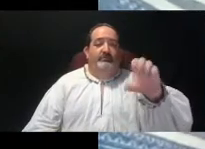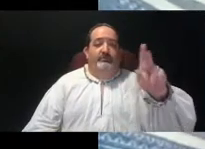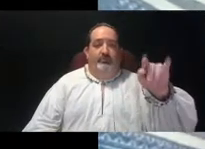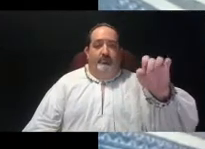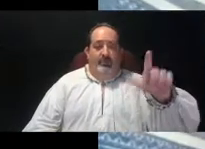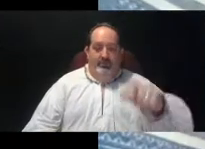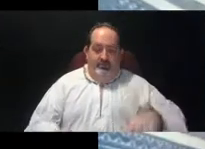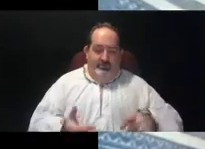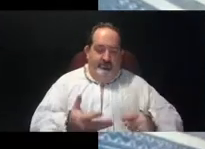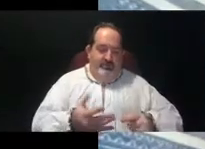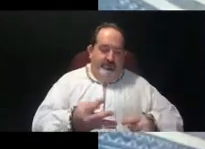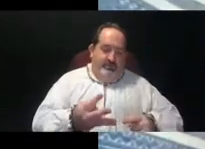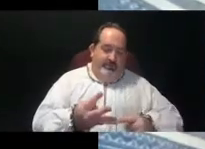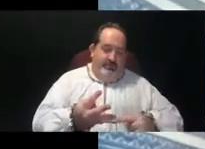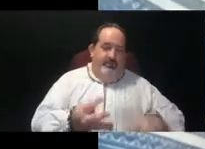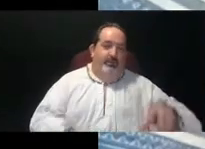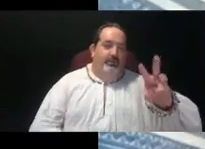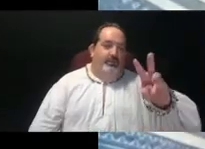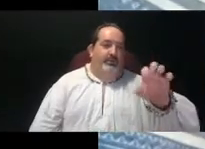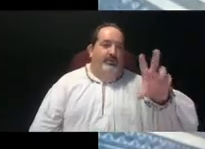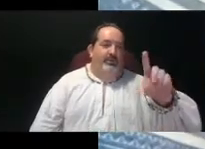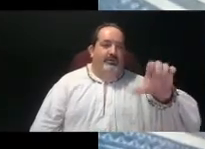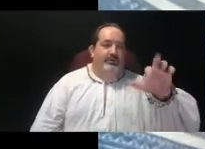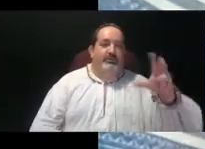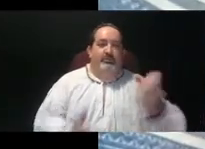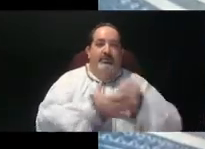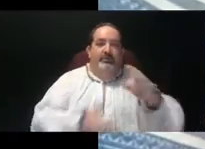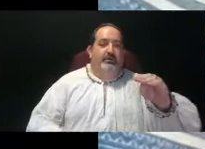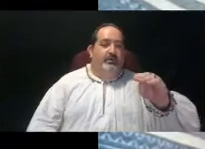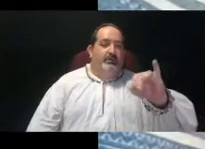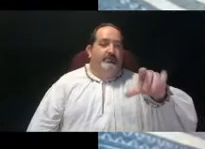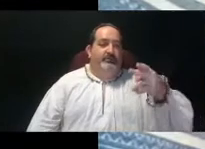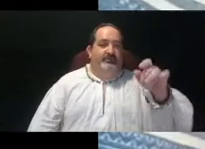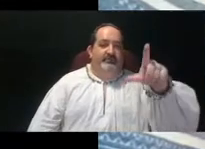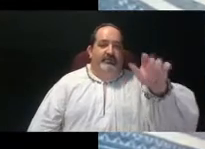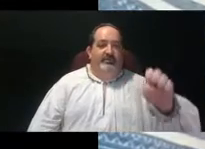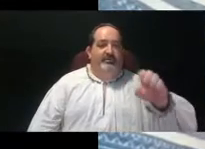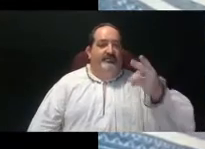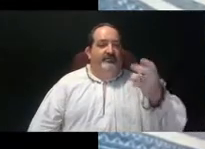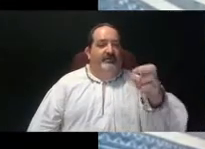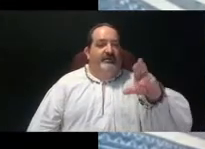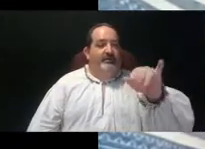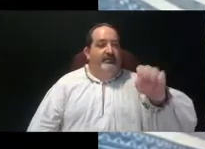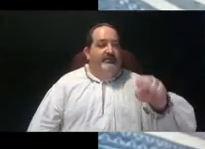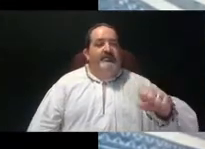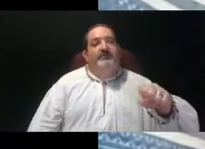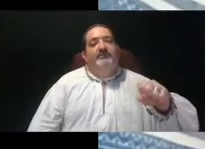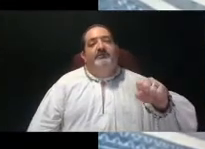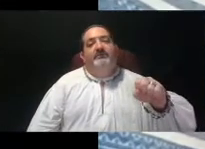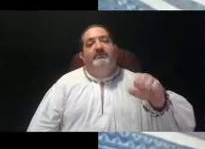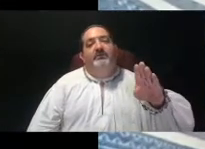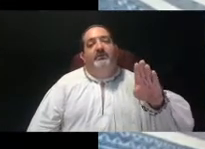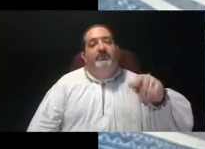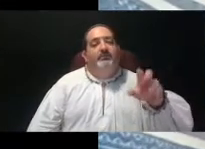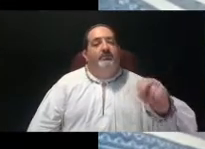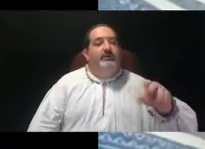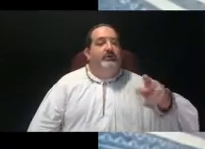For the wild card category, the winner is Michelle of Harris upon York from Artemisia.